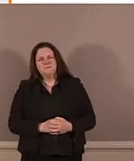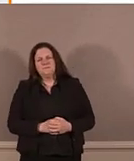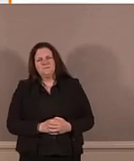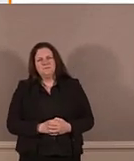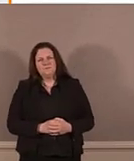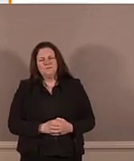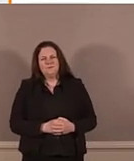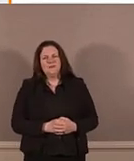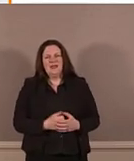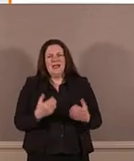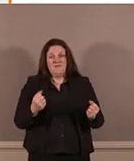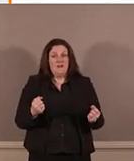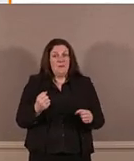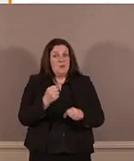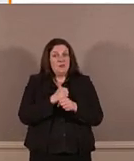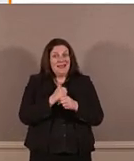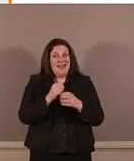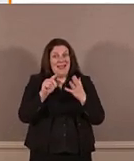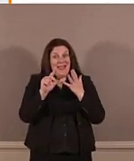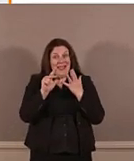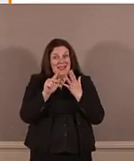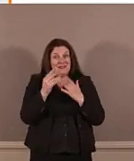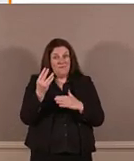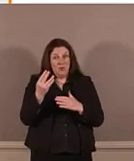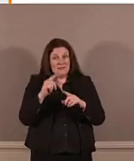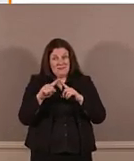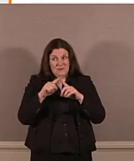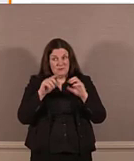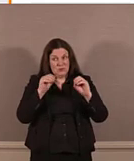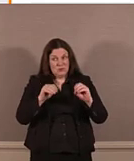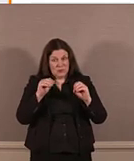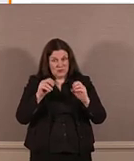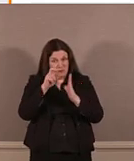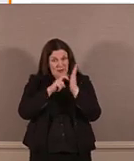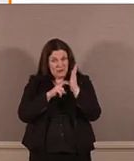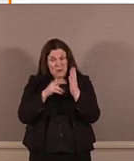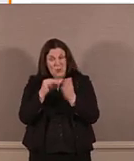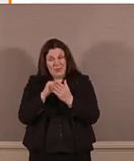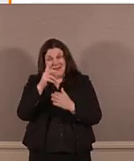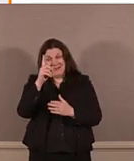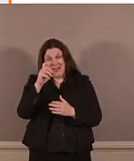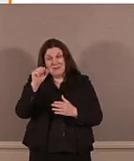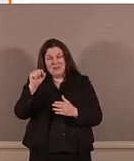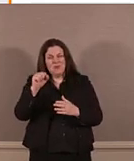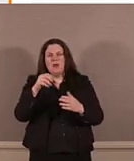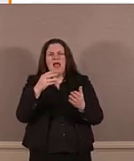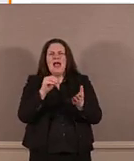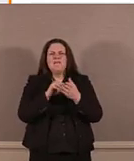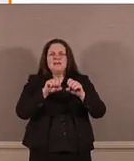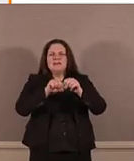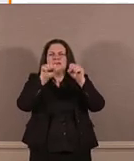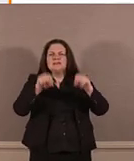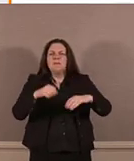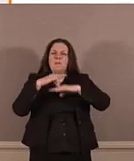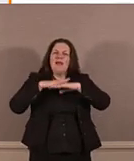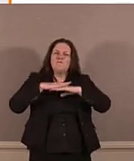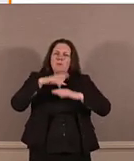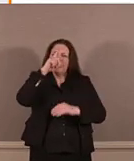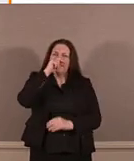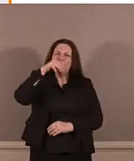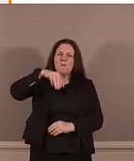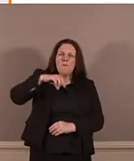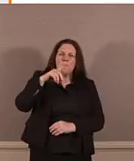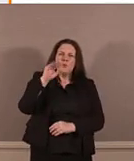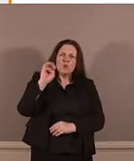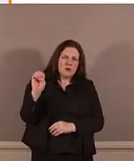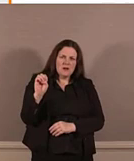to 84 tutors have been registered with the Down Syndrome Ireland's Moodle system to provide course materials